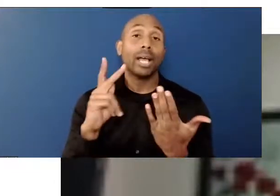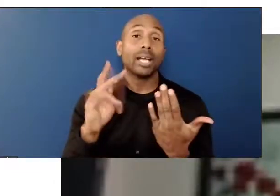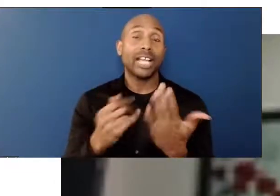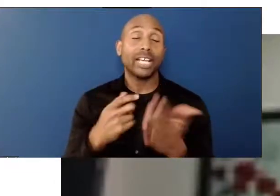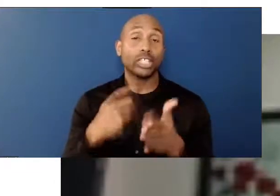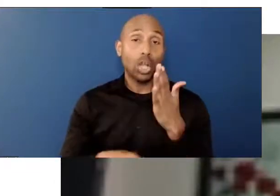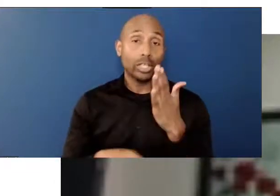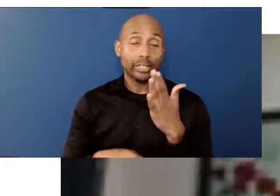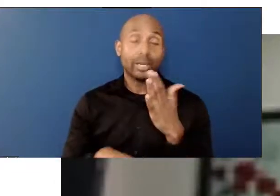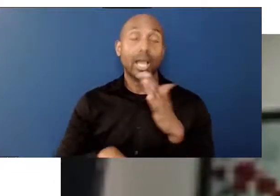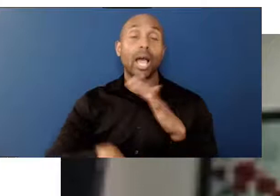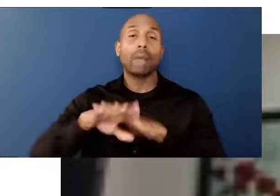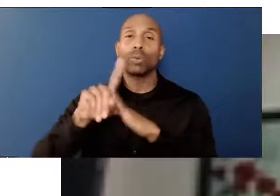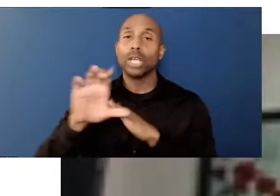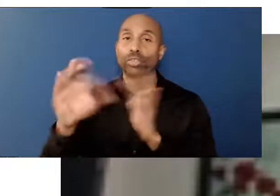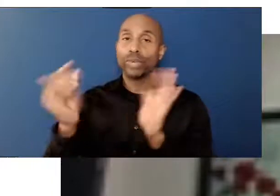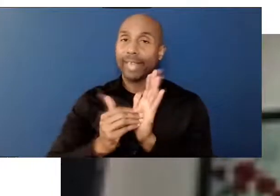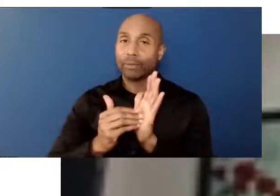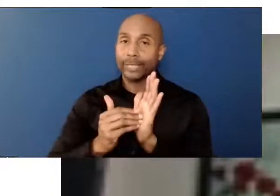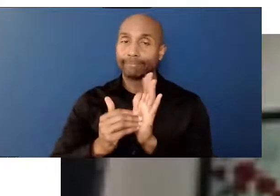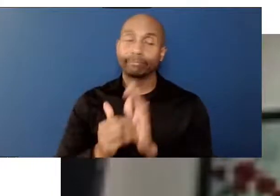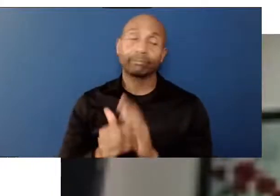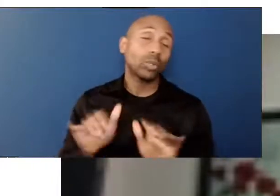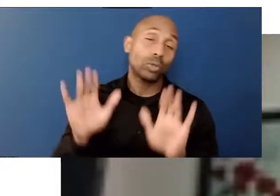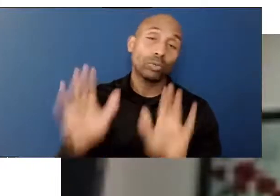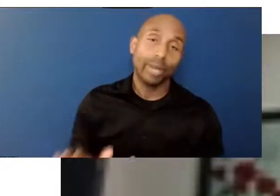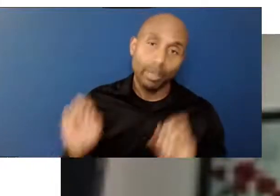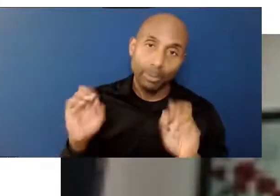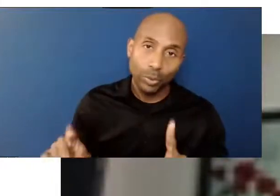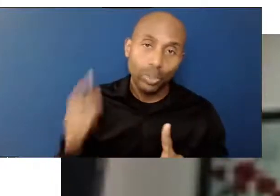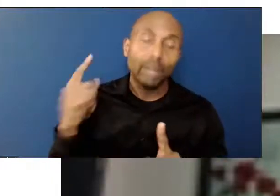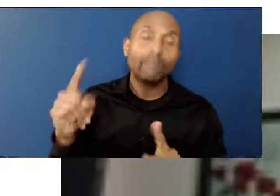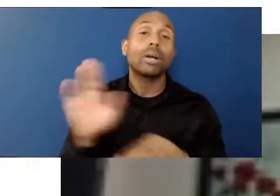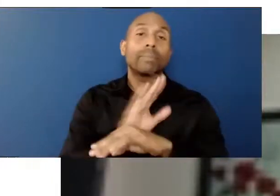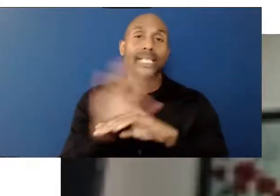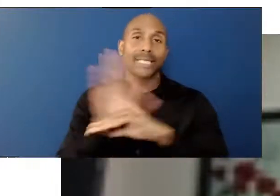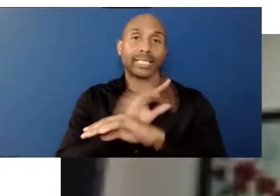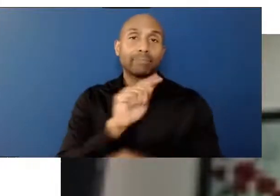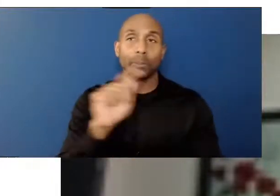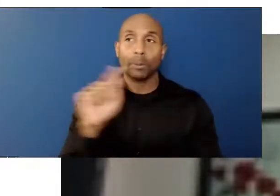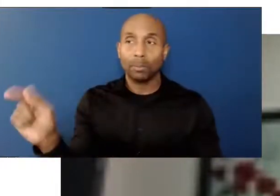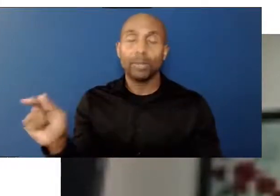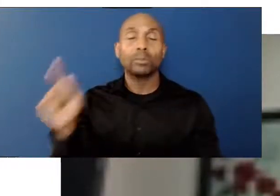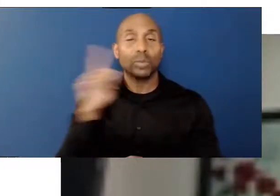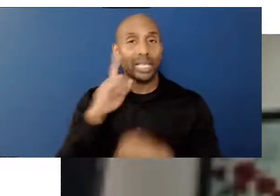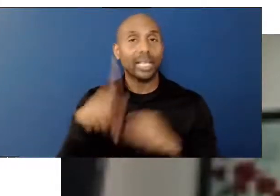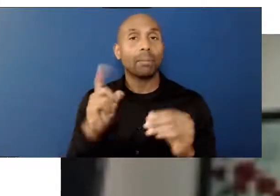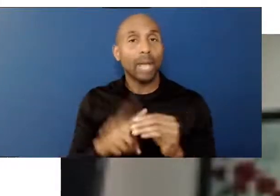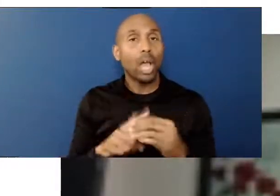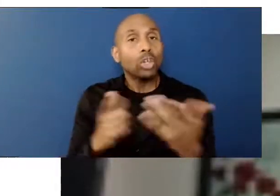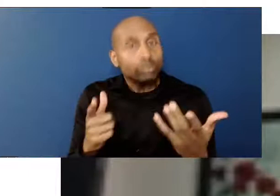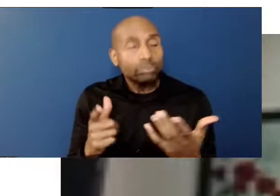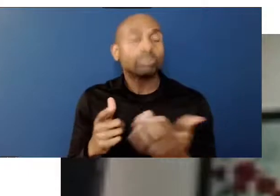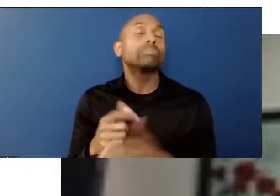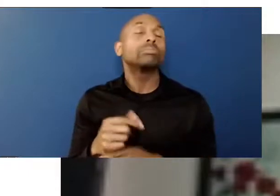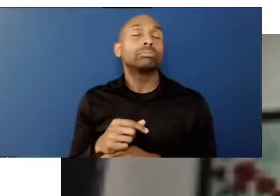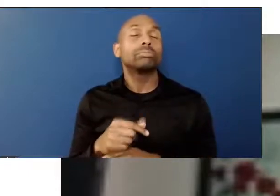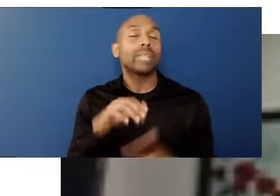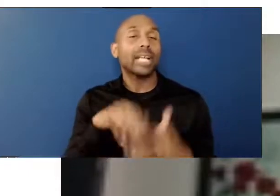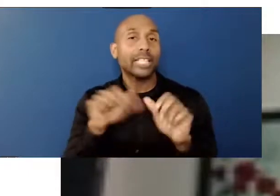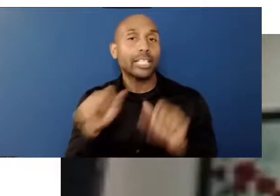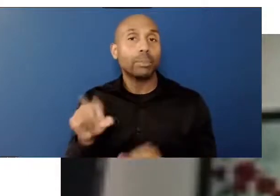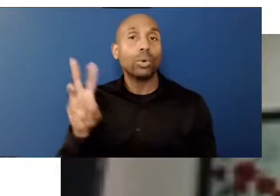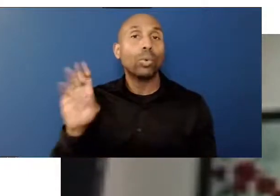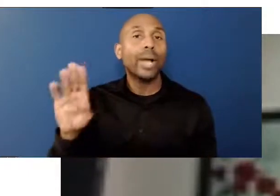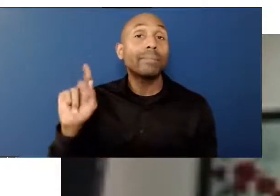$100,000. So again, there's a great opportunity there for businesses to consider everything from, maybe it's an accessible website, maybe